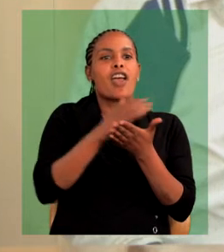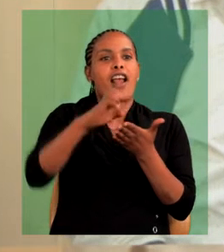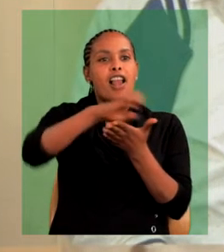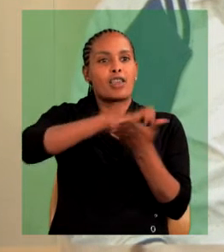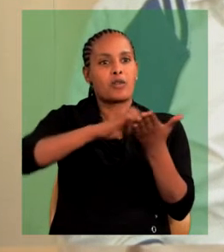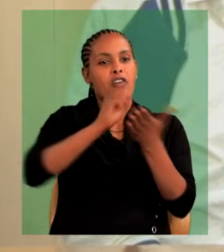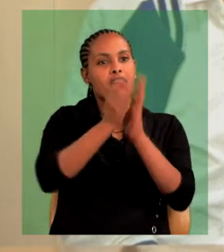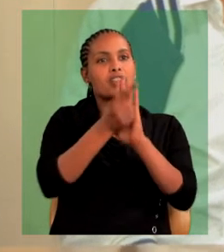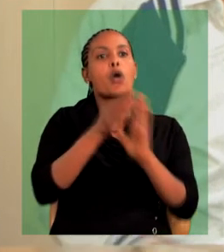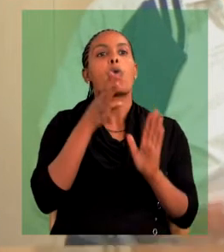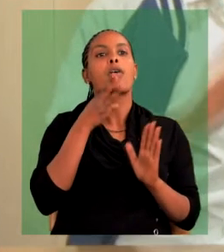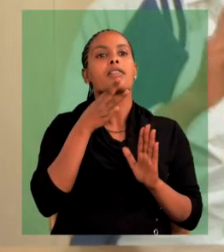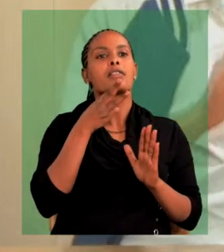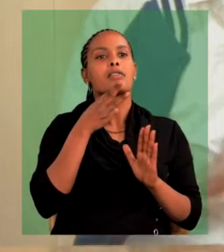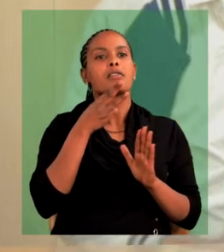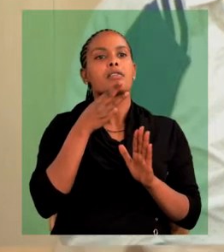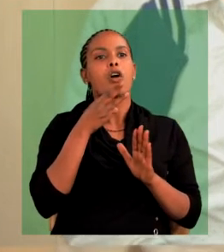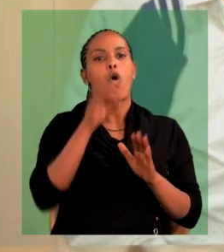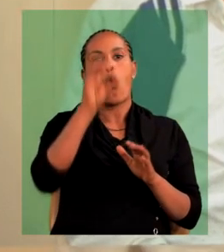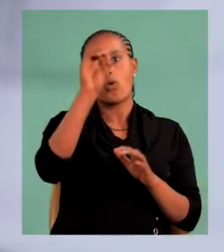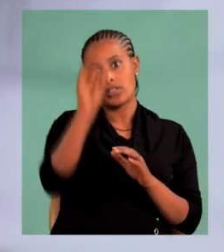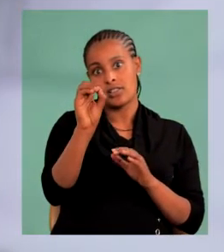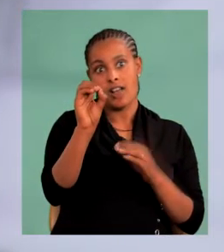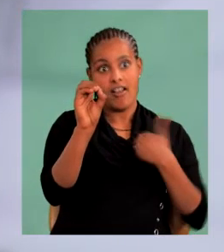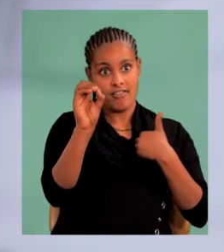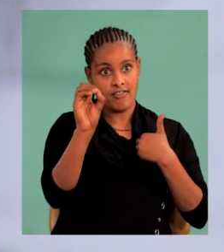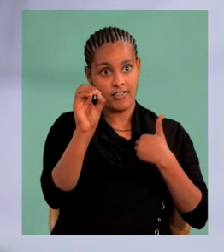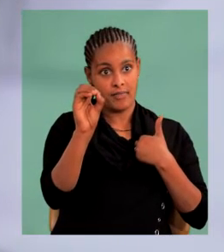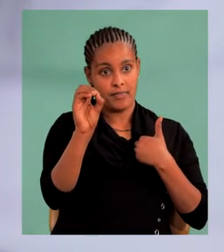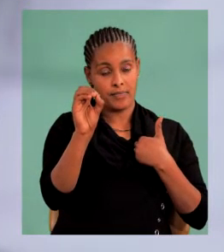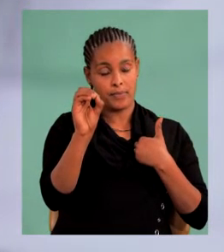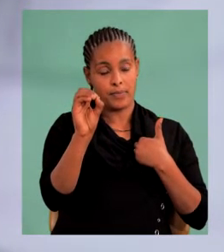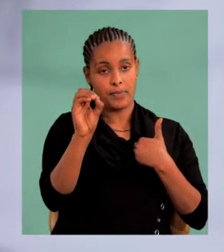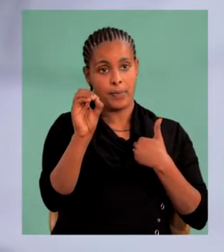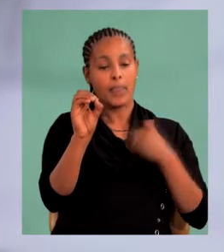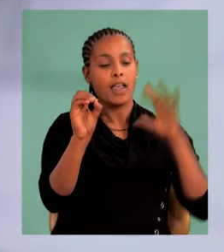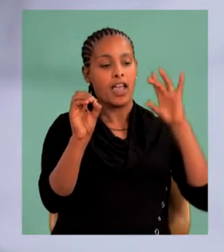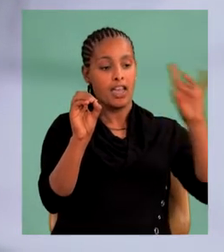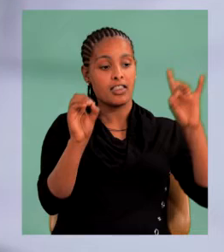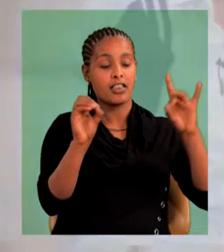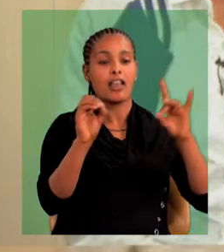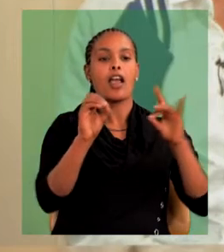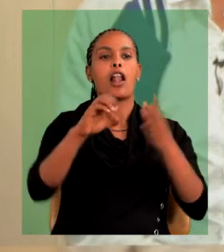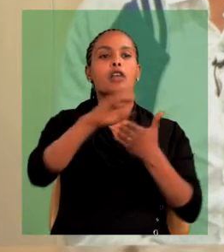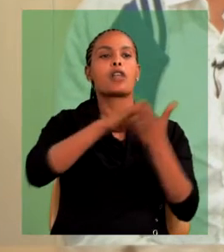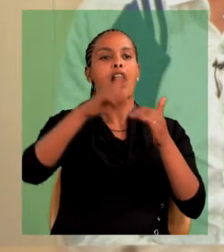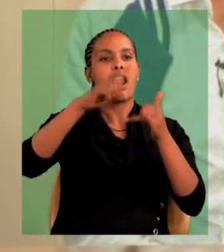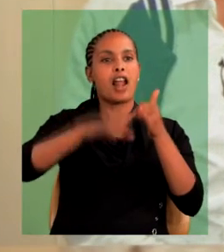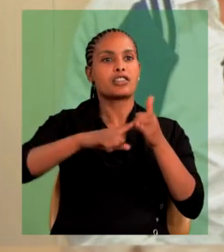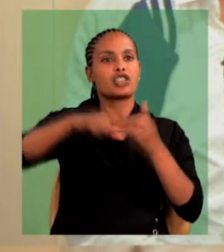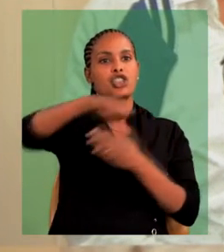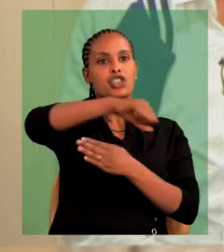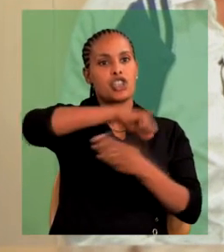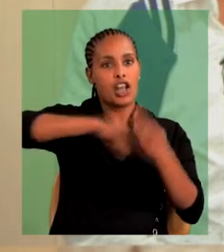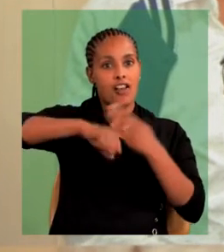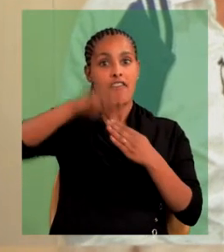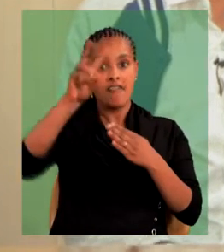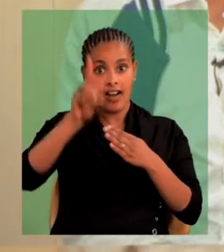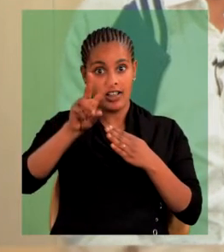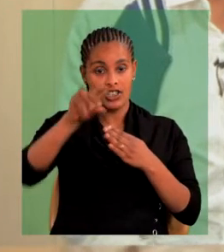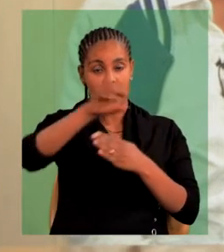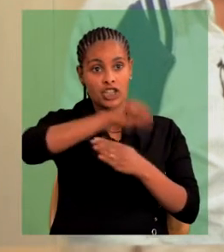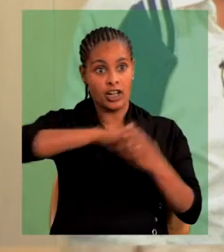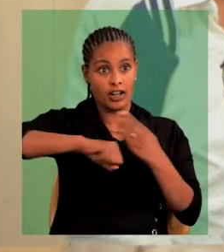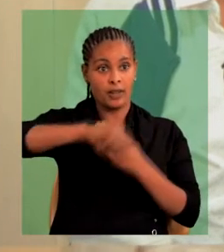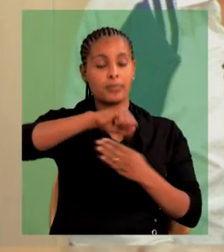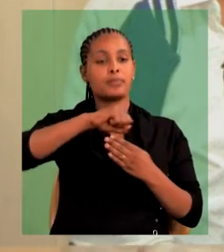When they share electrons, okay. For example, in water, there is oxygen. To get eight electrons on the last shell, it needs on the valence shell.